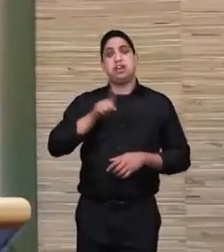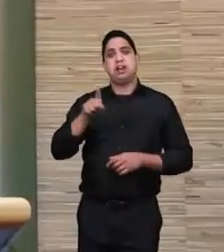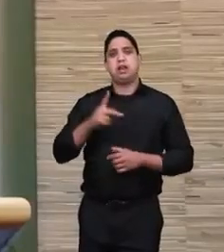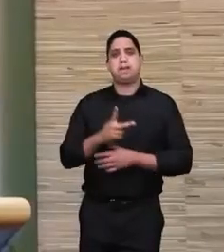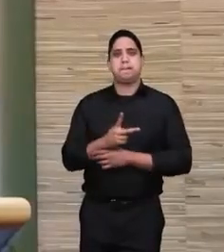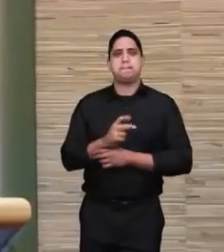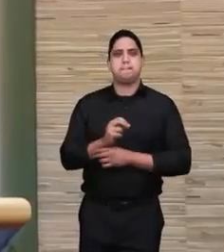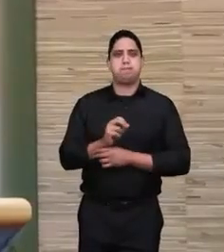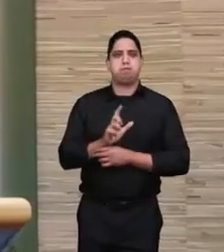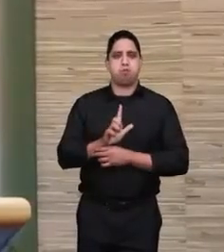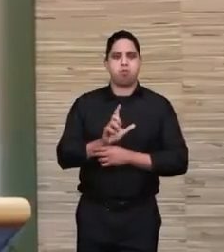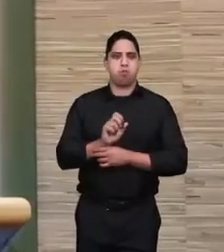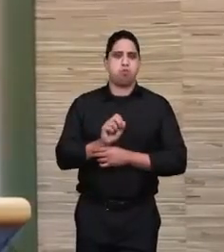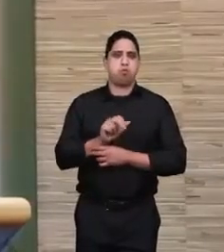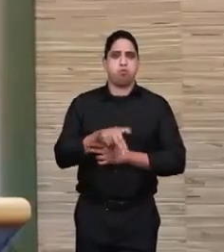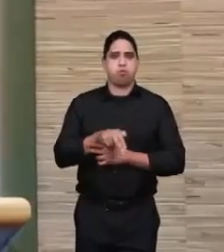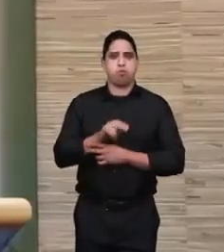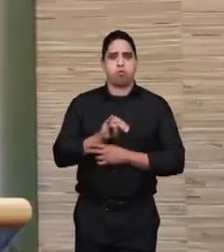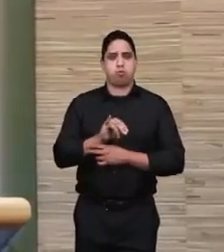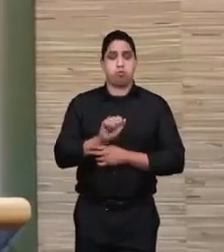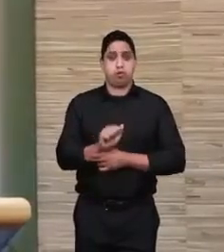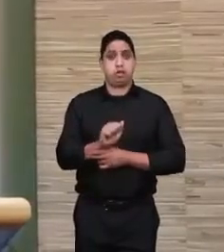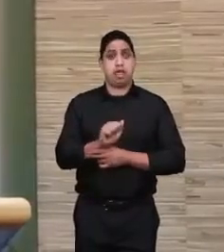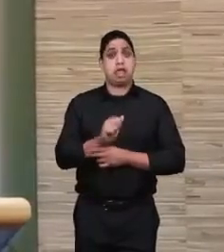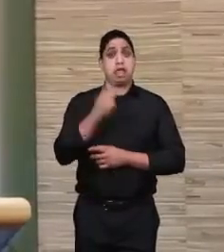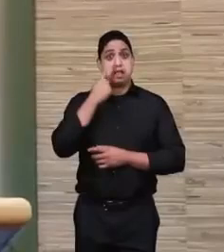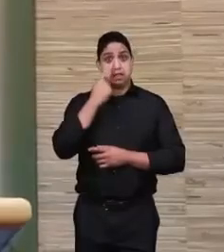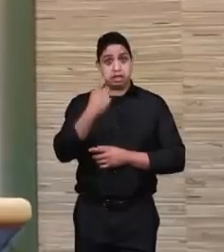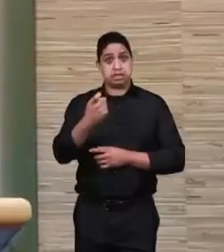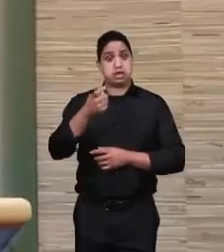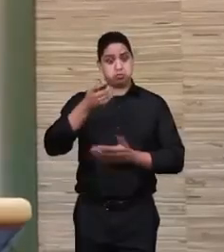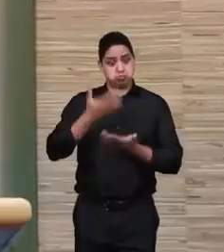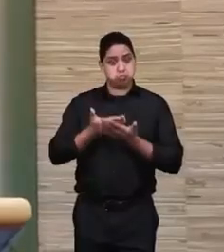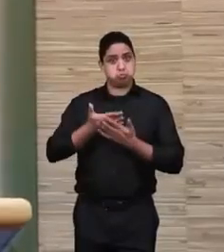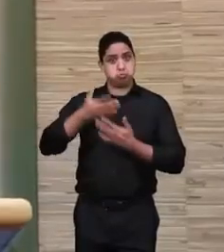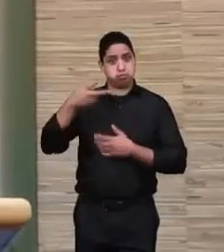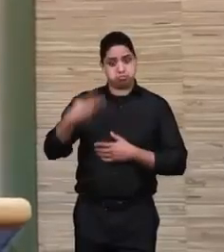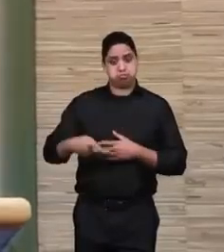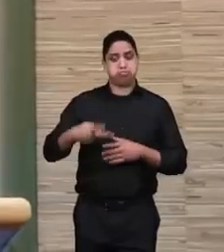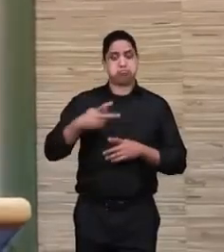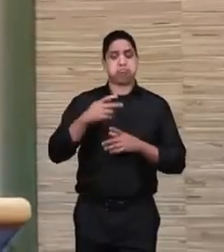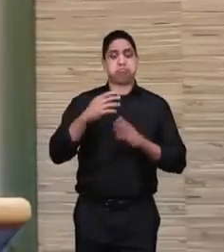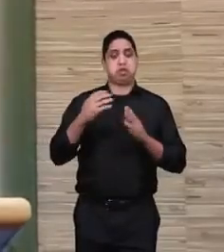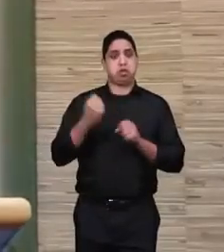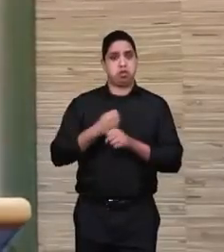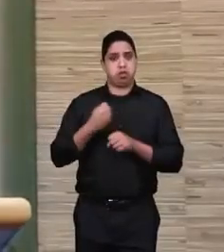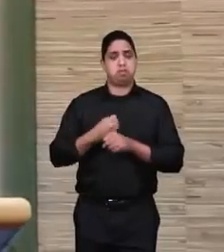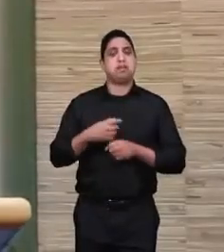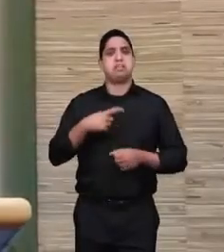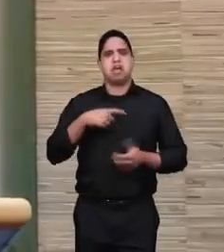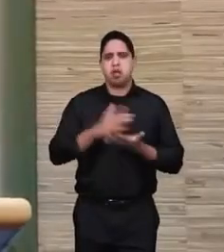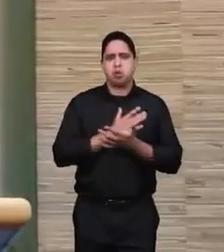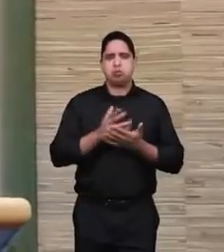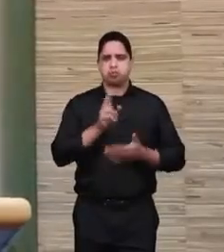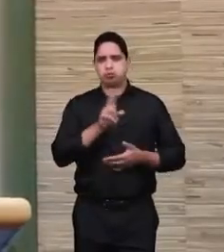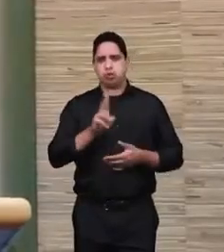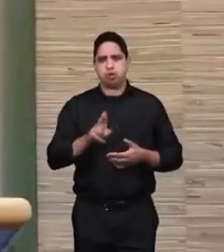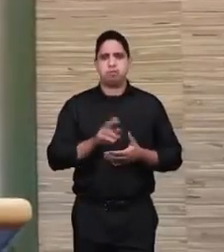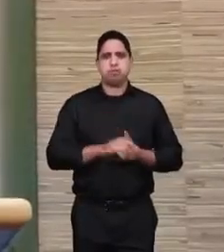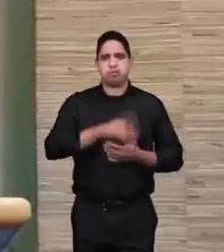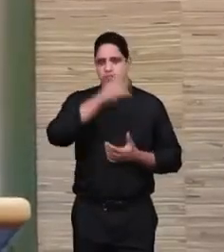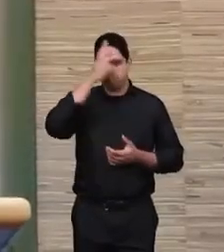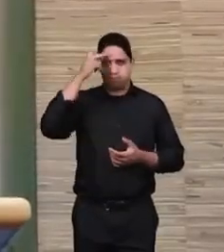work. And it's not only Poland. Pray for the world, the work abroad. We have some names here. Bishops from